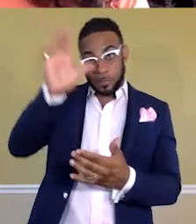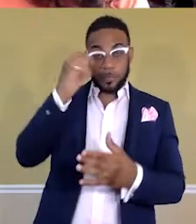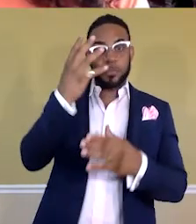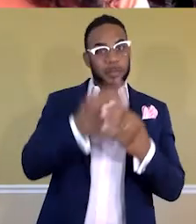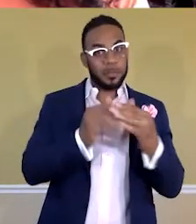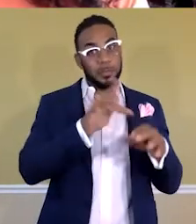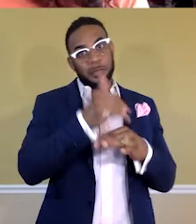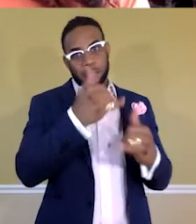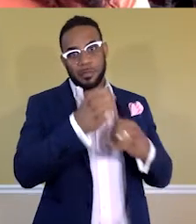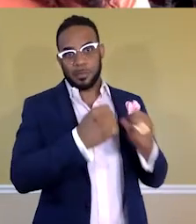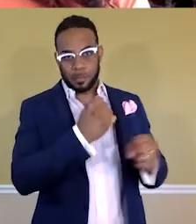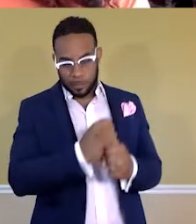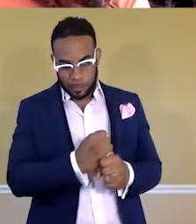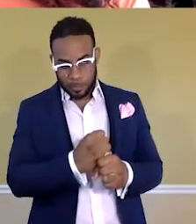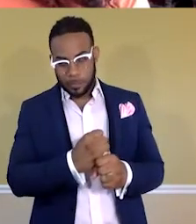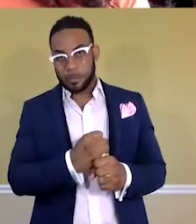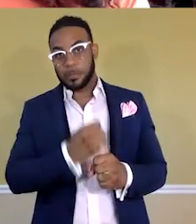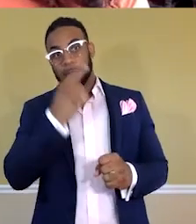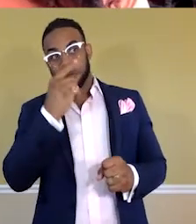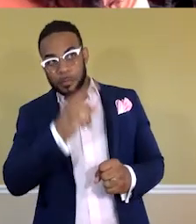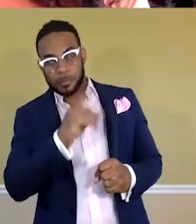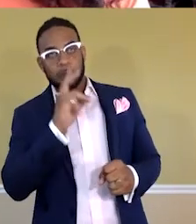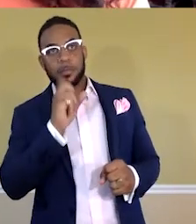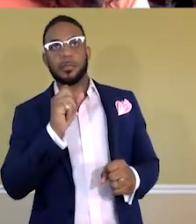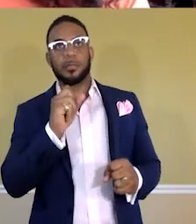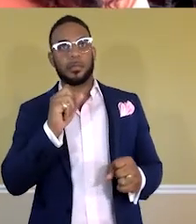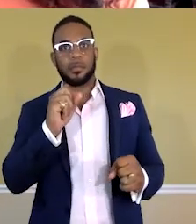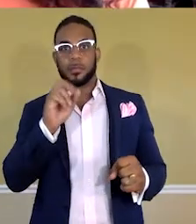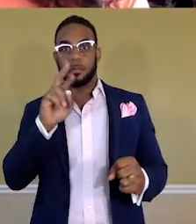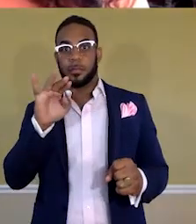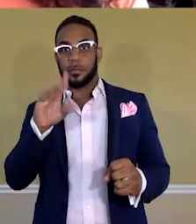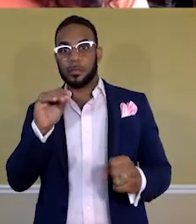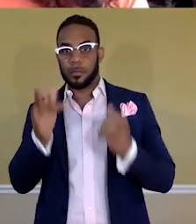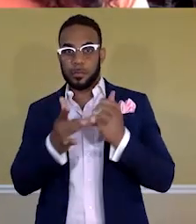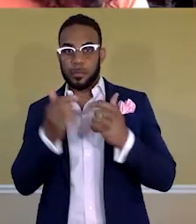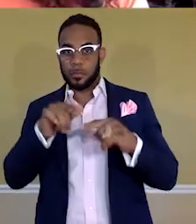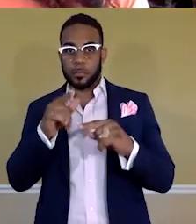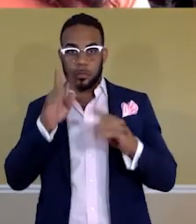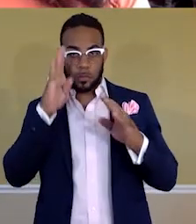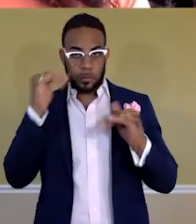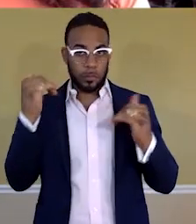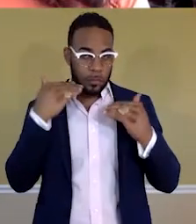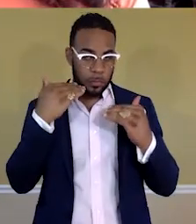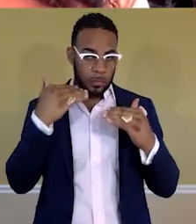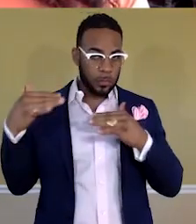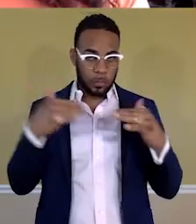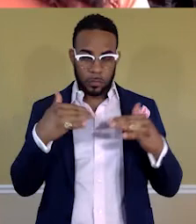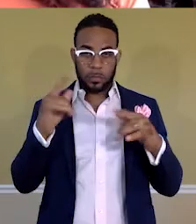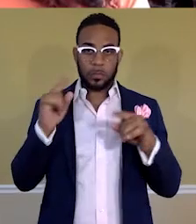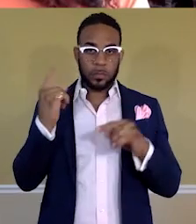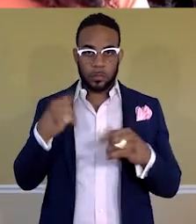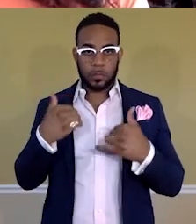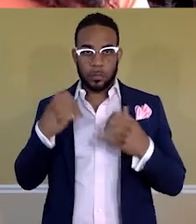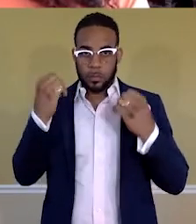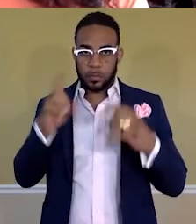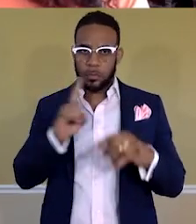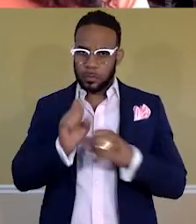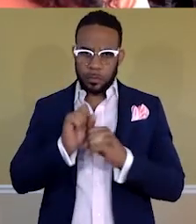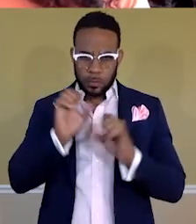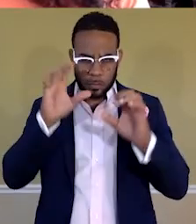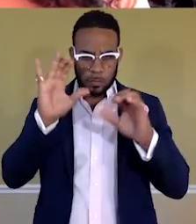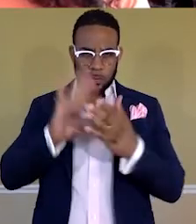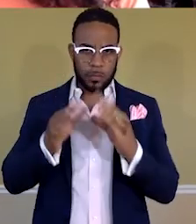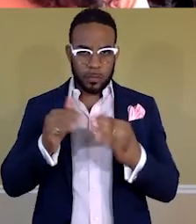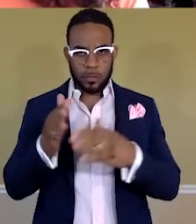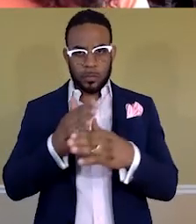away earlier this year. He was a radio technician during the Korean War, and always had a lot of really amazing stories